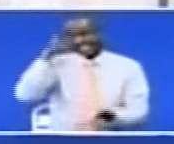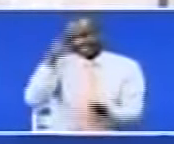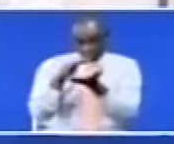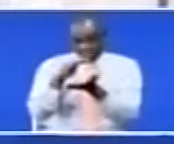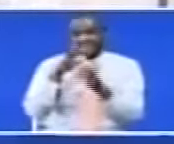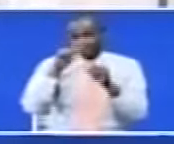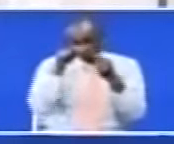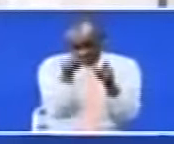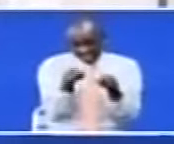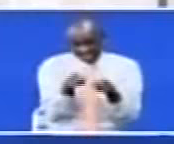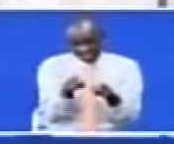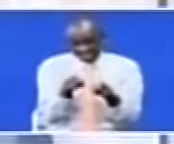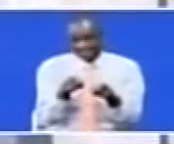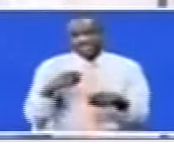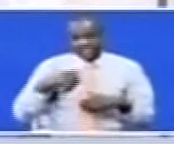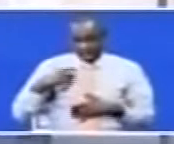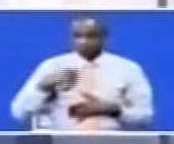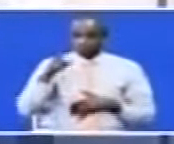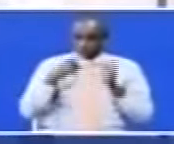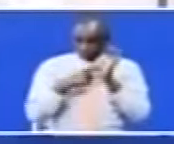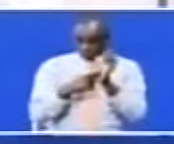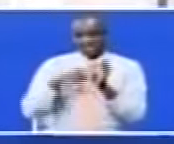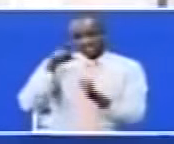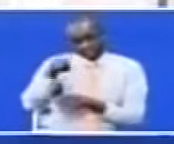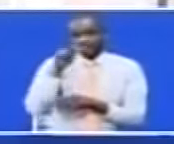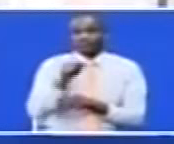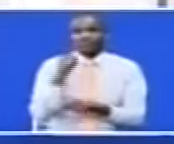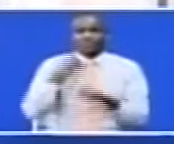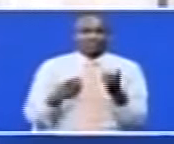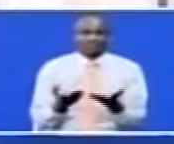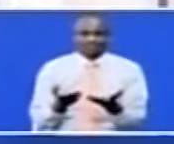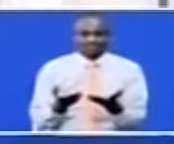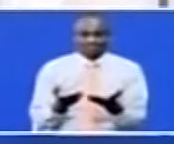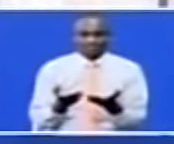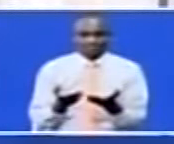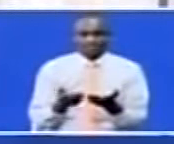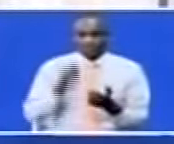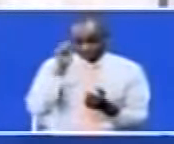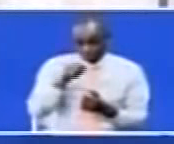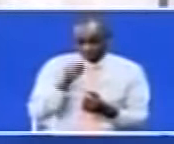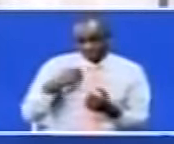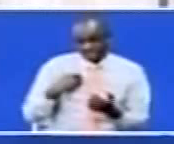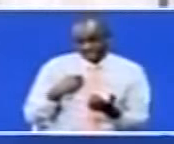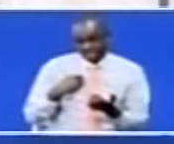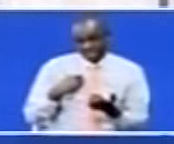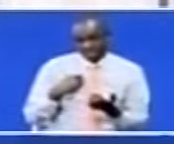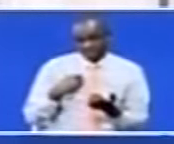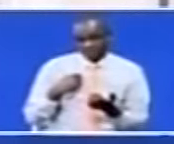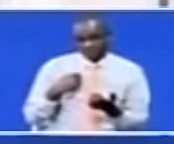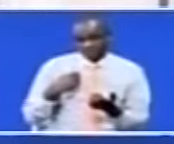reduced, and as a result, the demand for sorghum has tripled this year, with tax revenues from Senator growing by